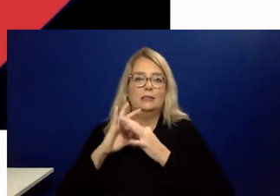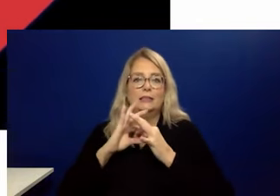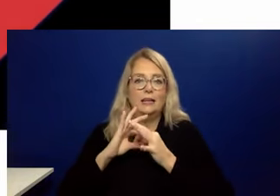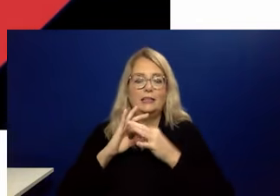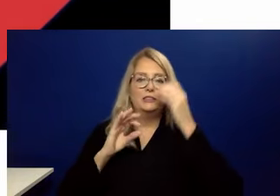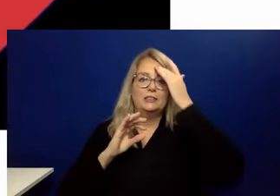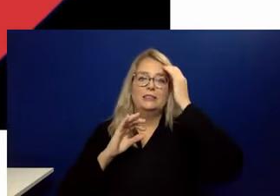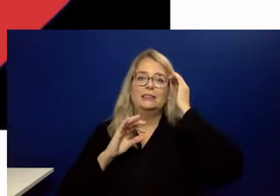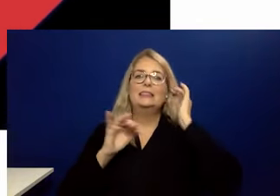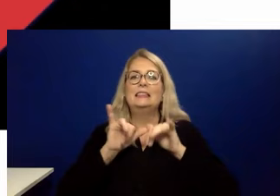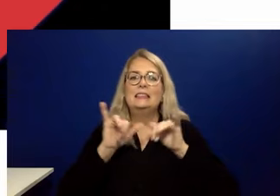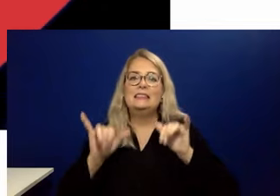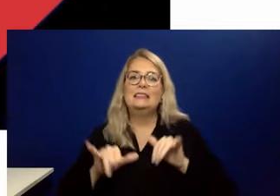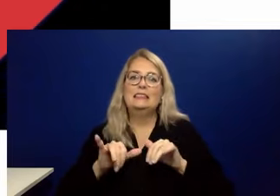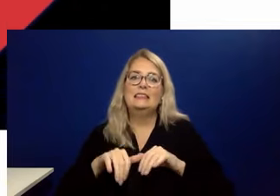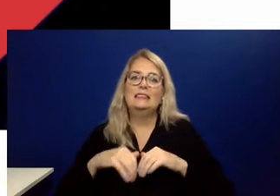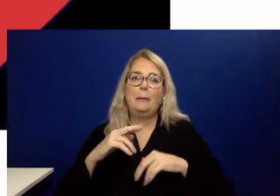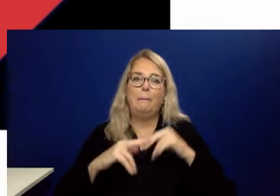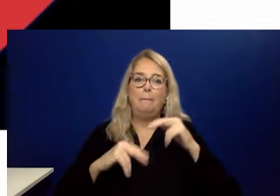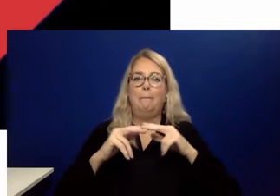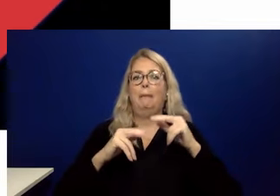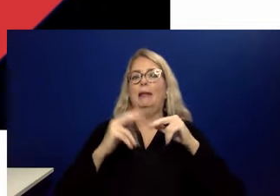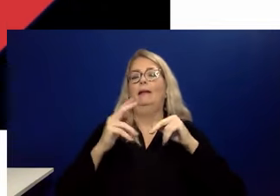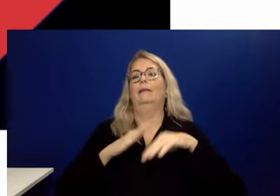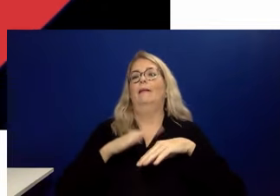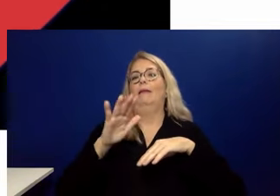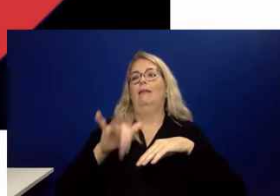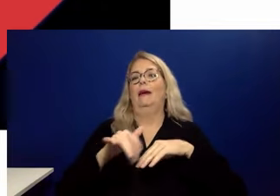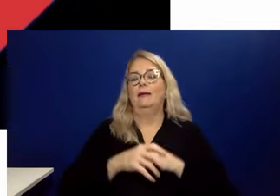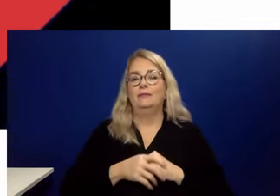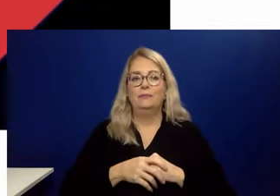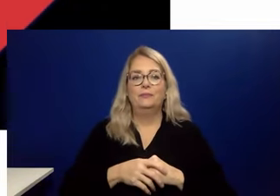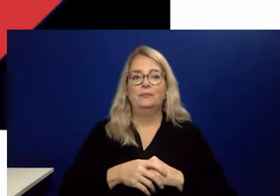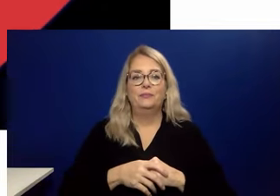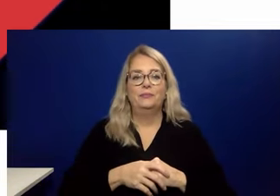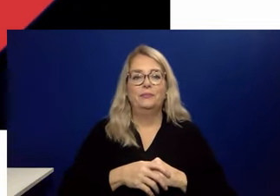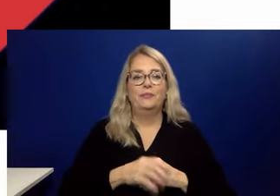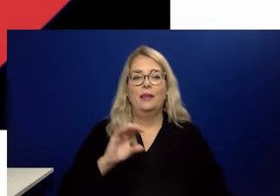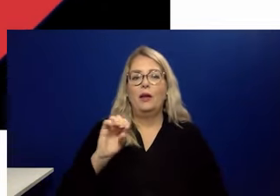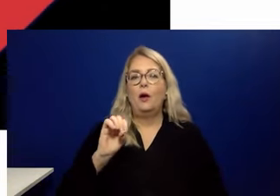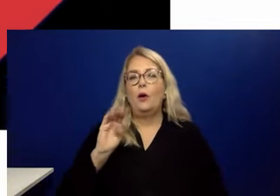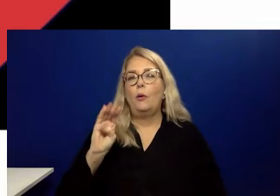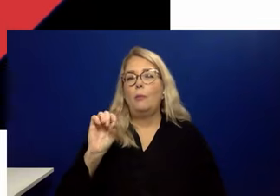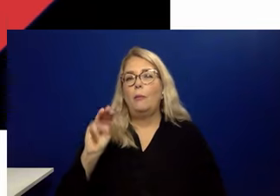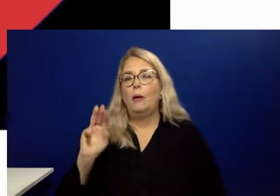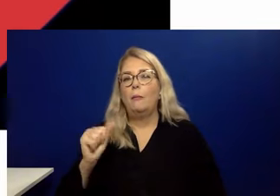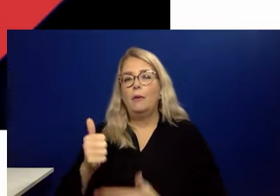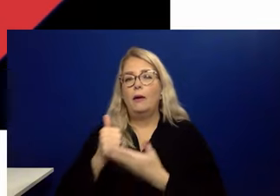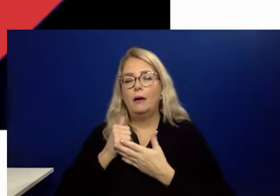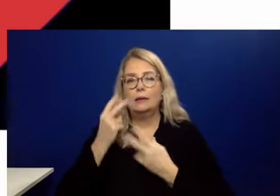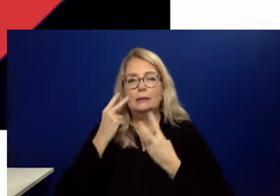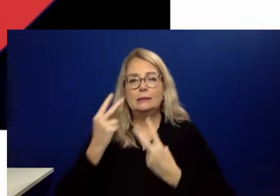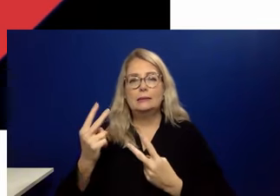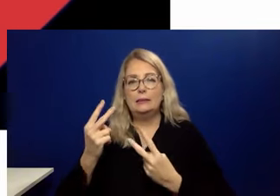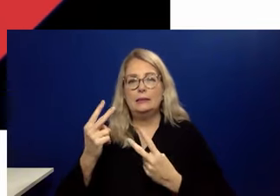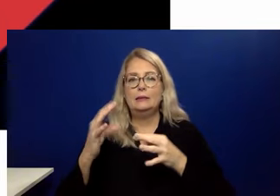builds upon. And Obama, thank you, helped me see that connection between